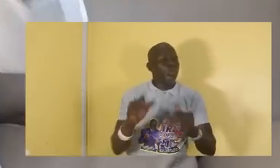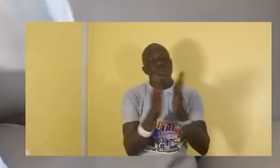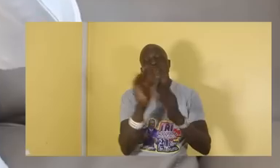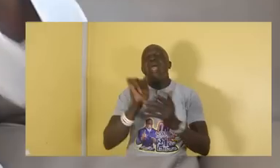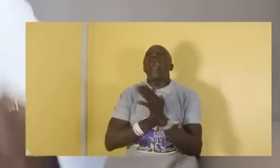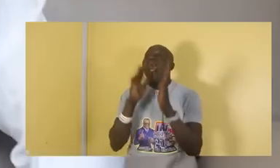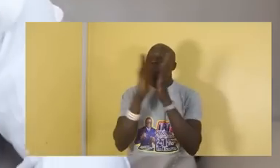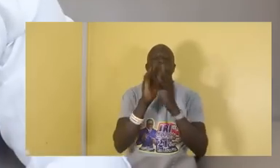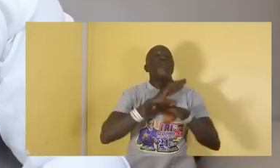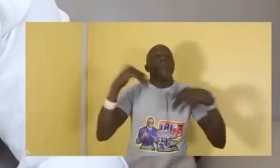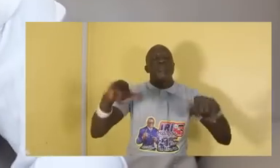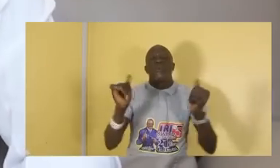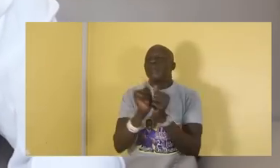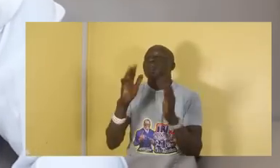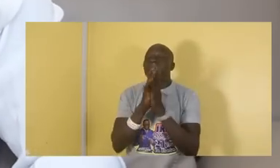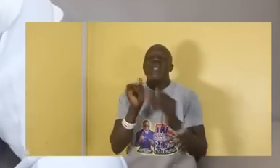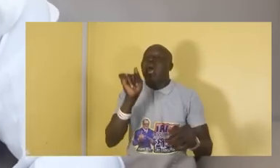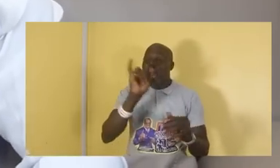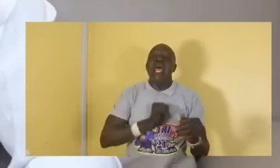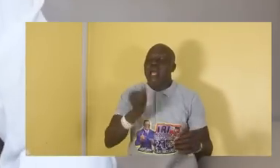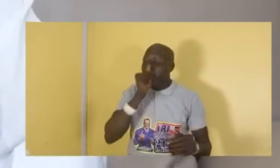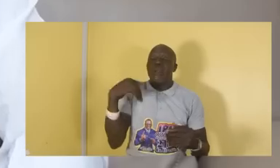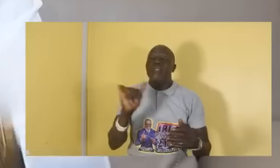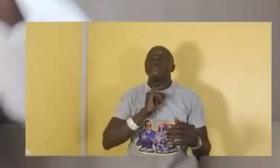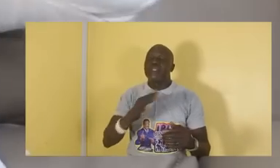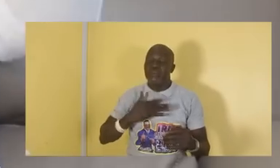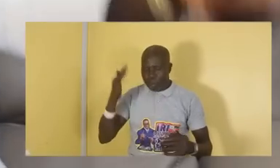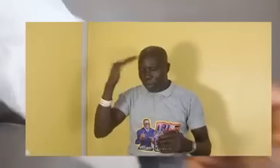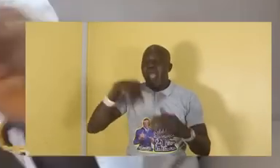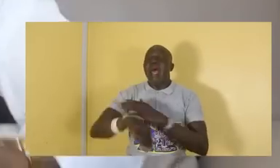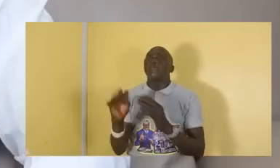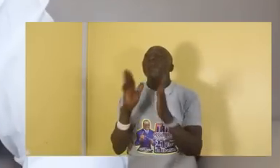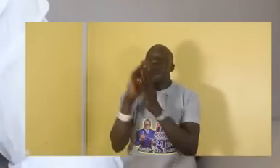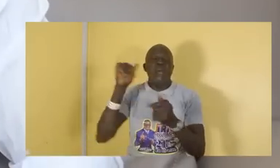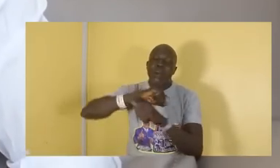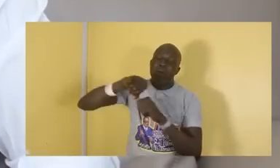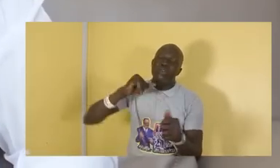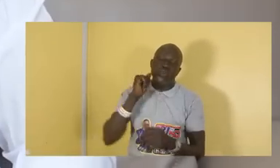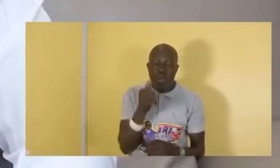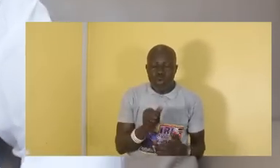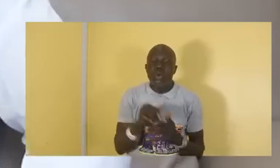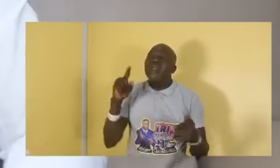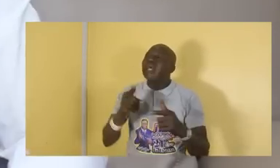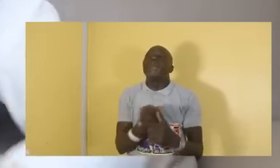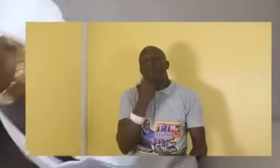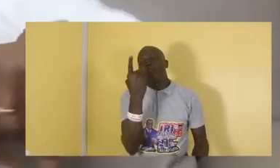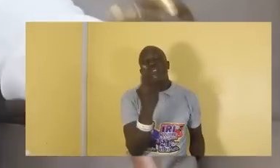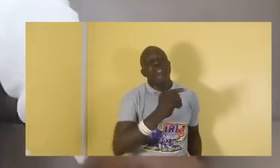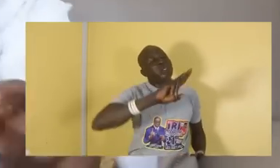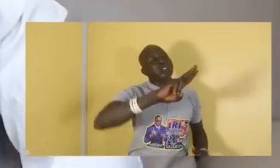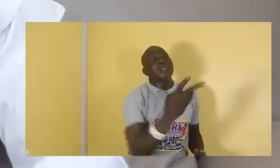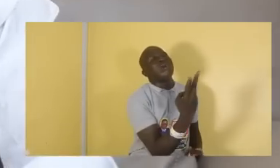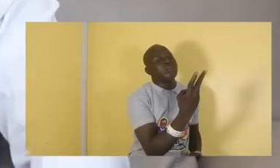pray. Close up with prayer. Battle of his mind. We will pray on this tomorrow. That's the